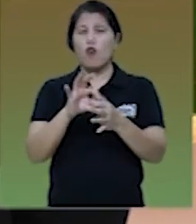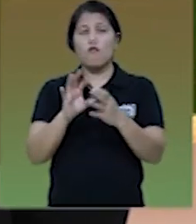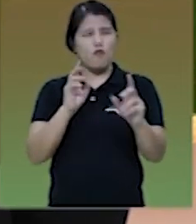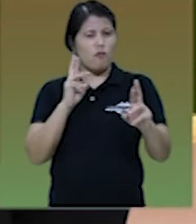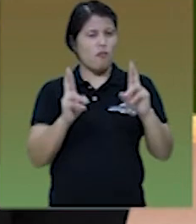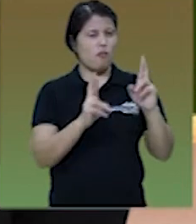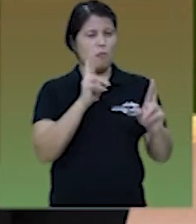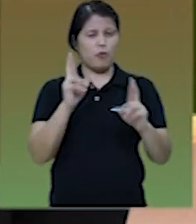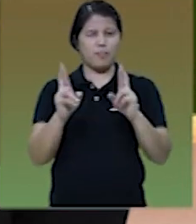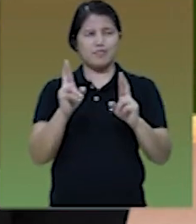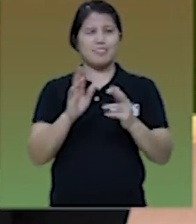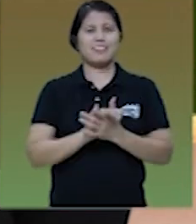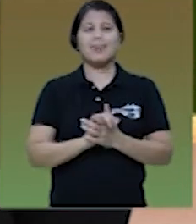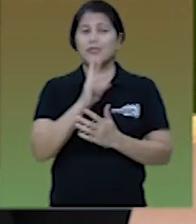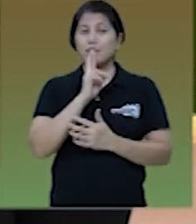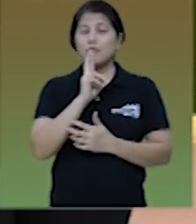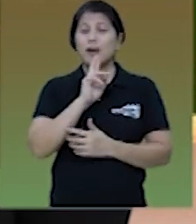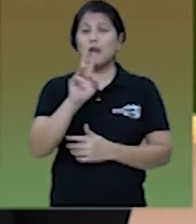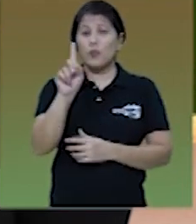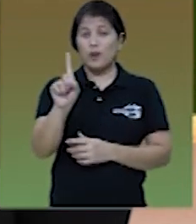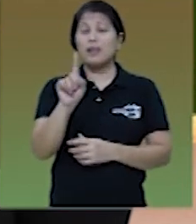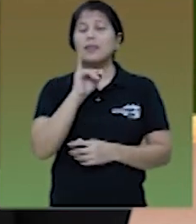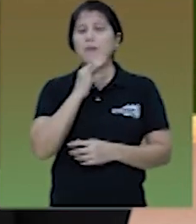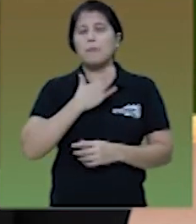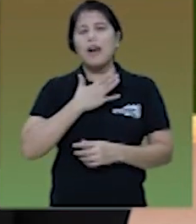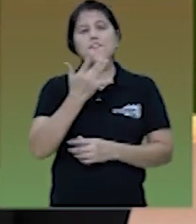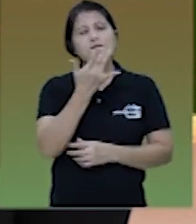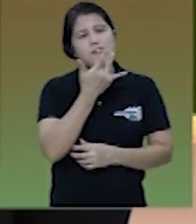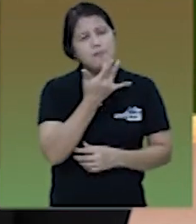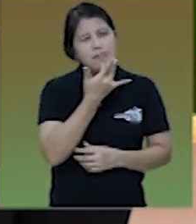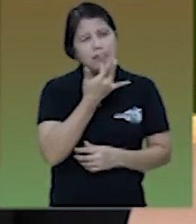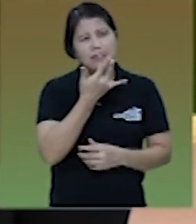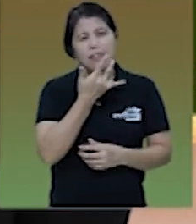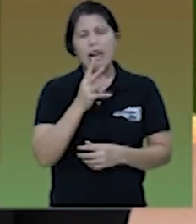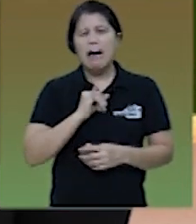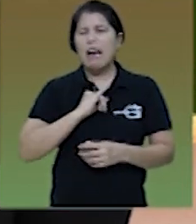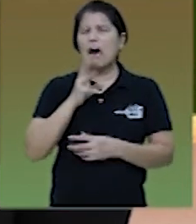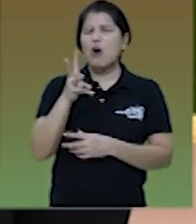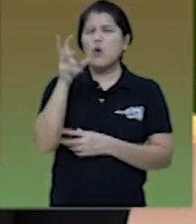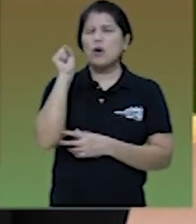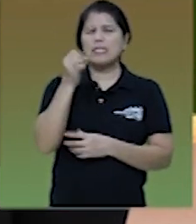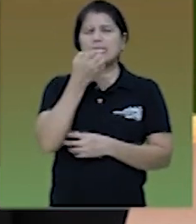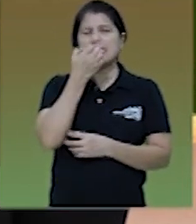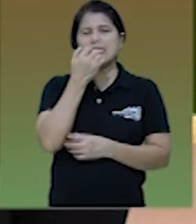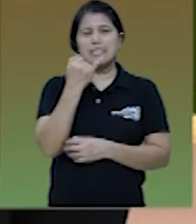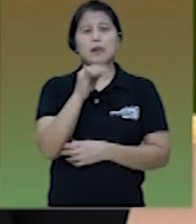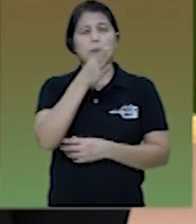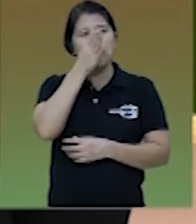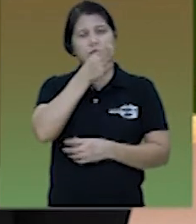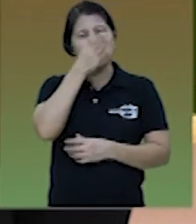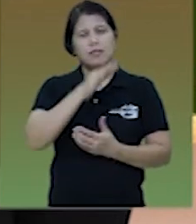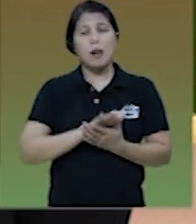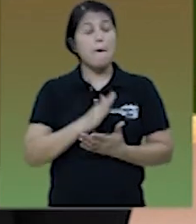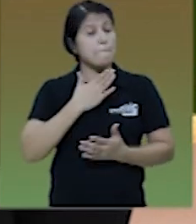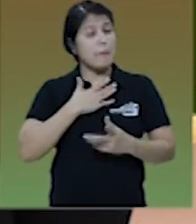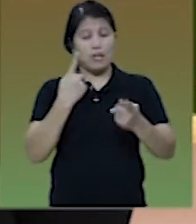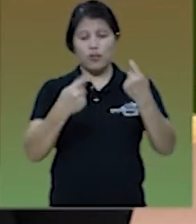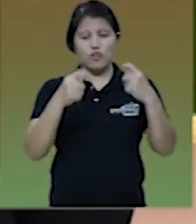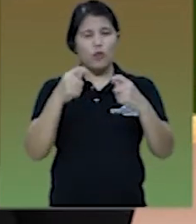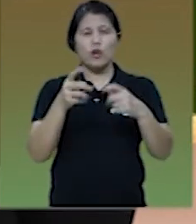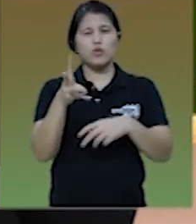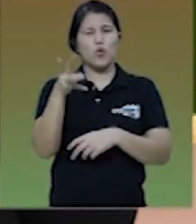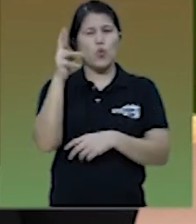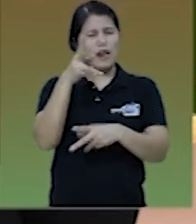of robots. The red one is my favorite. I was eating breakfast.